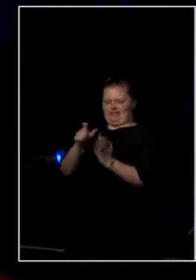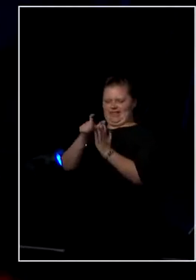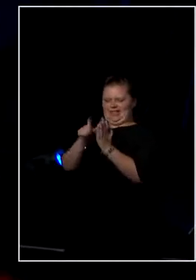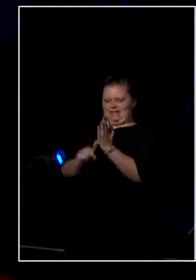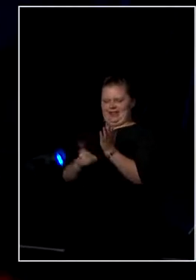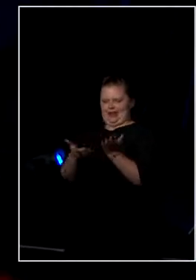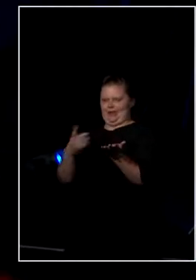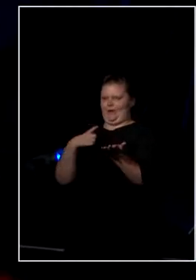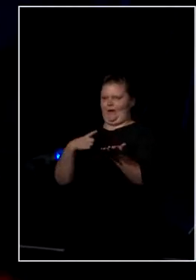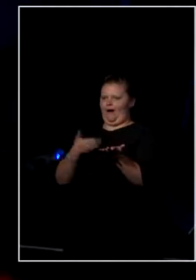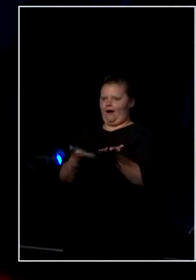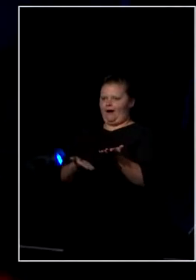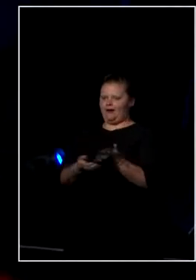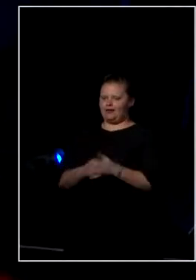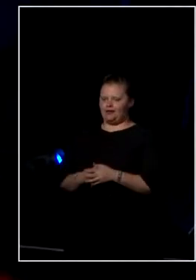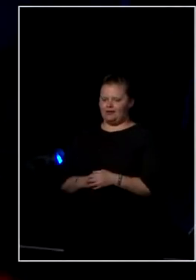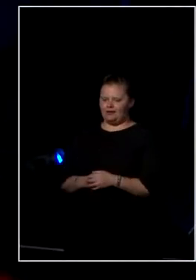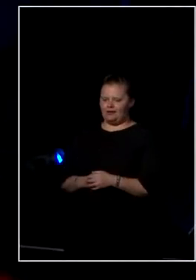disabled? Because